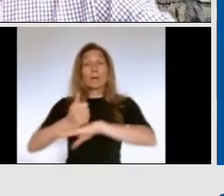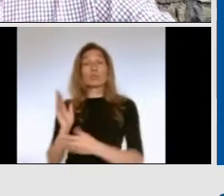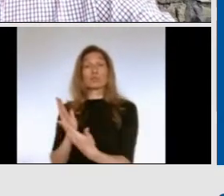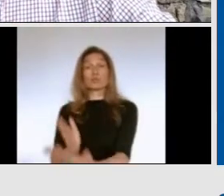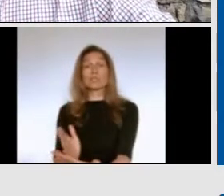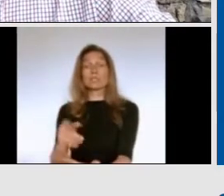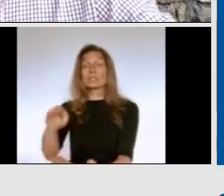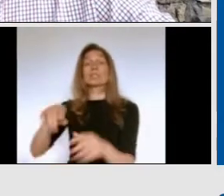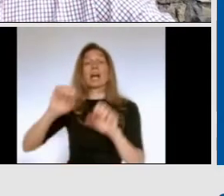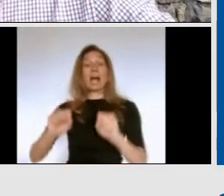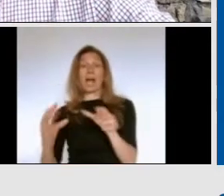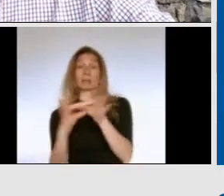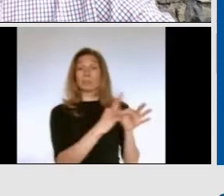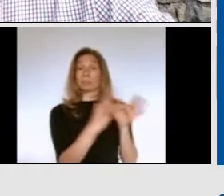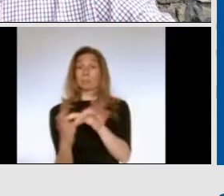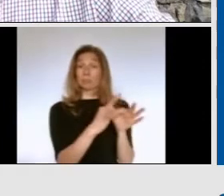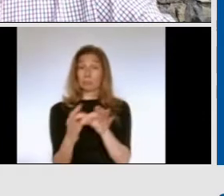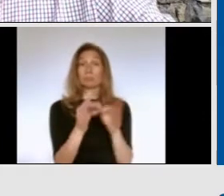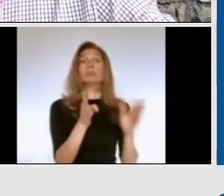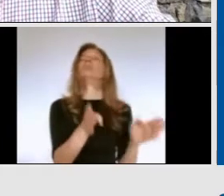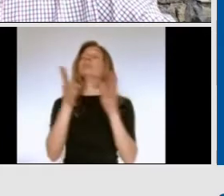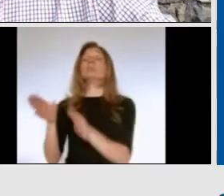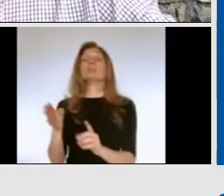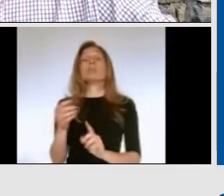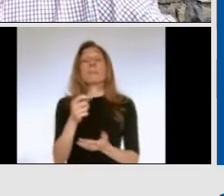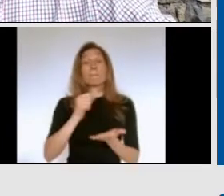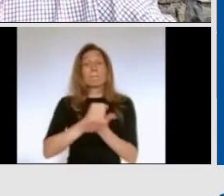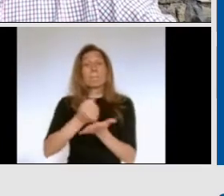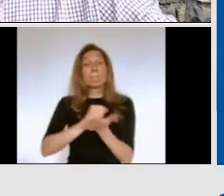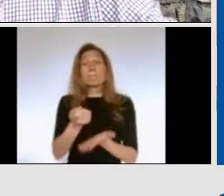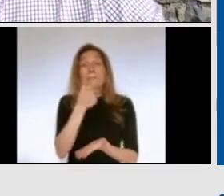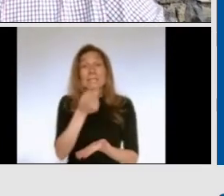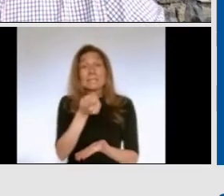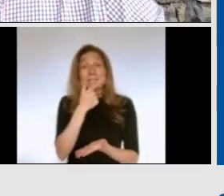interact with the home, how medicines can be